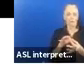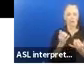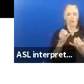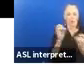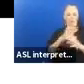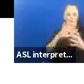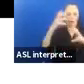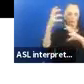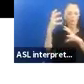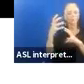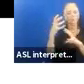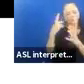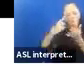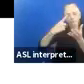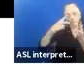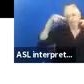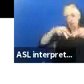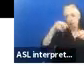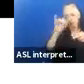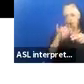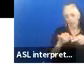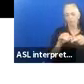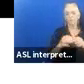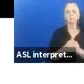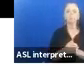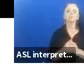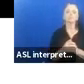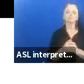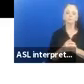this framing of feedback loops.